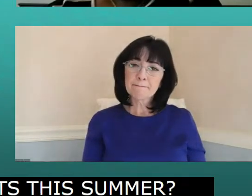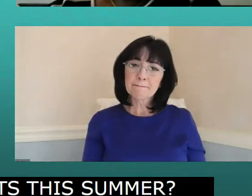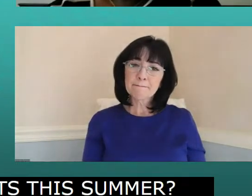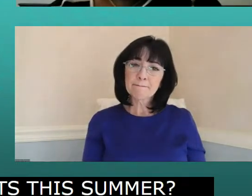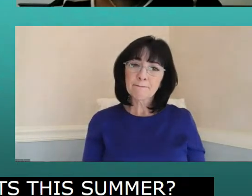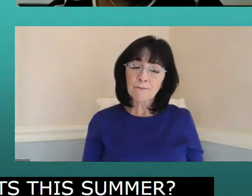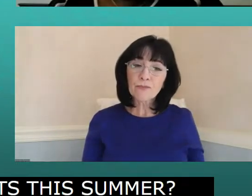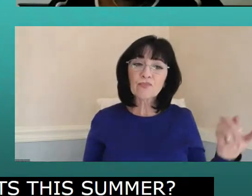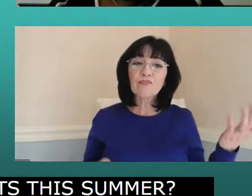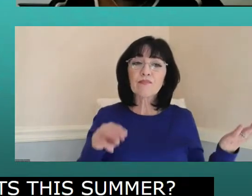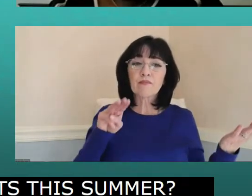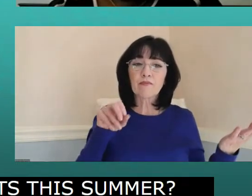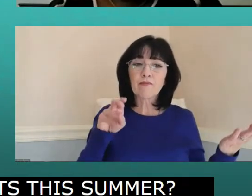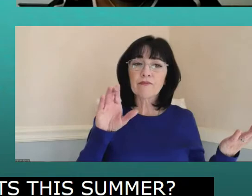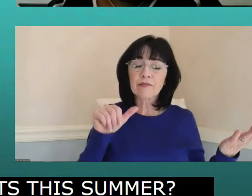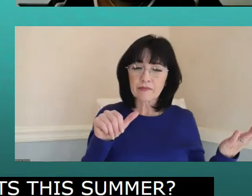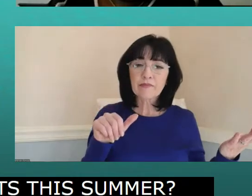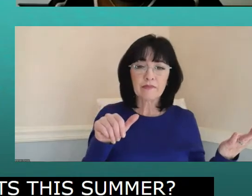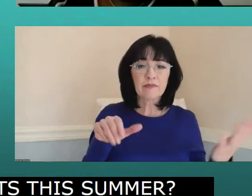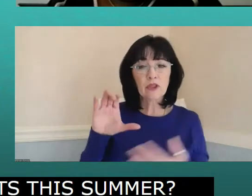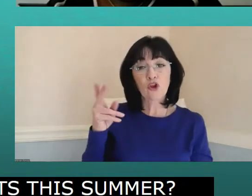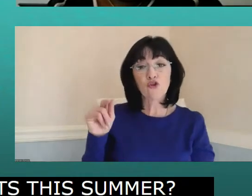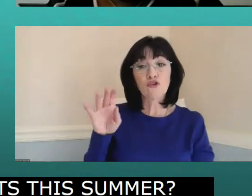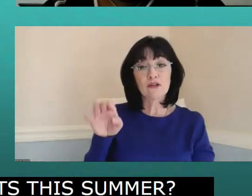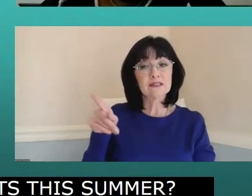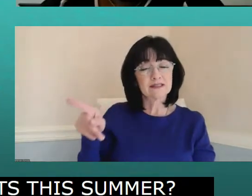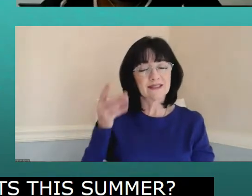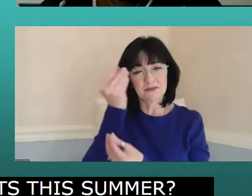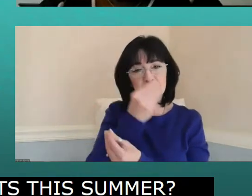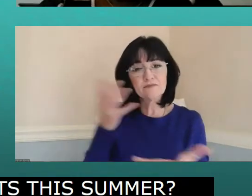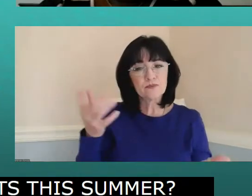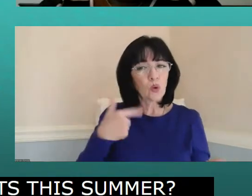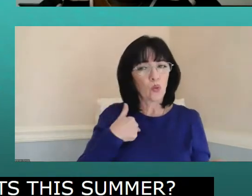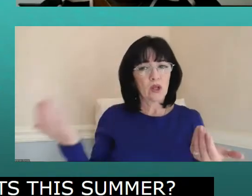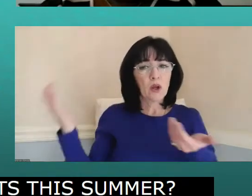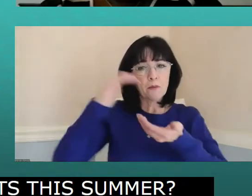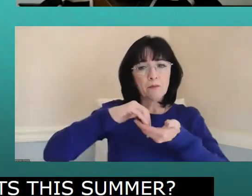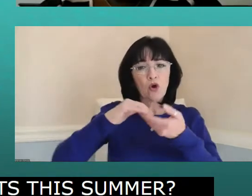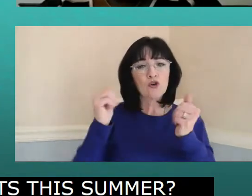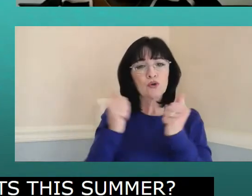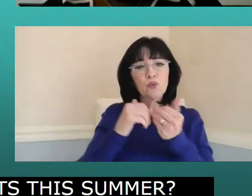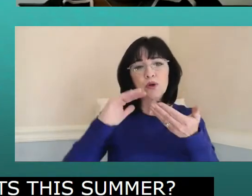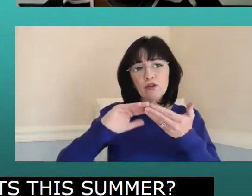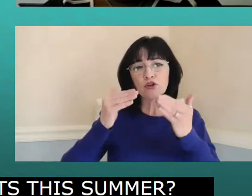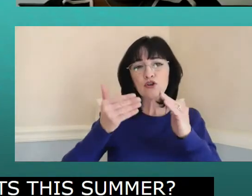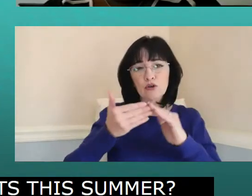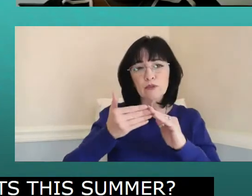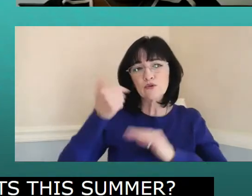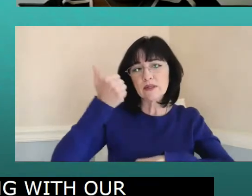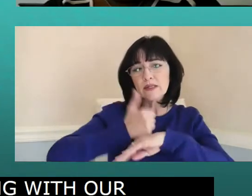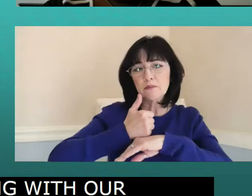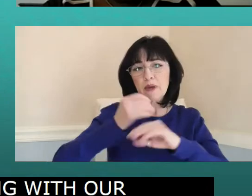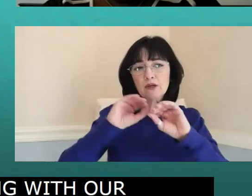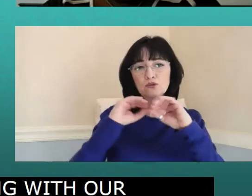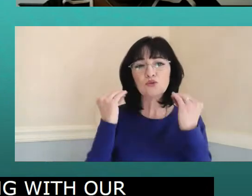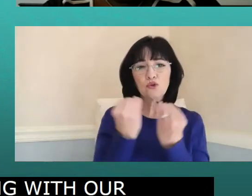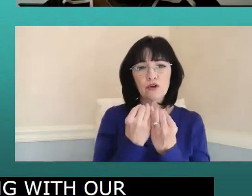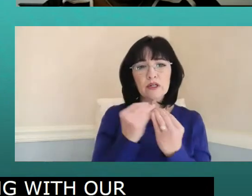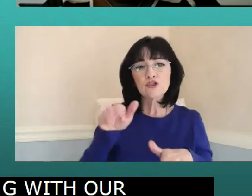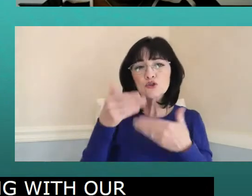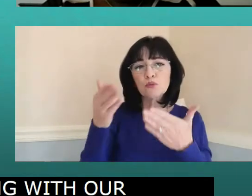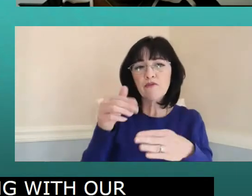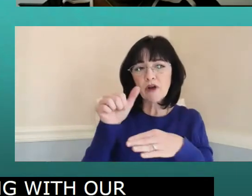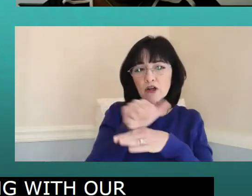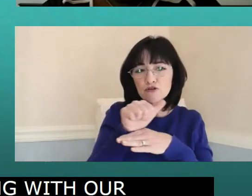So as Christine shared, we are partnering with our community organizations, community-based organizations, to provide training